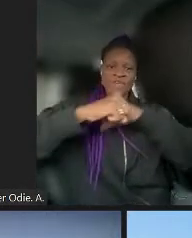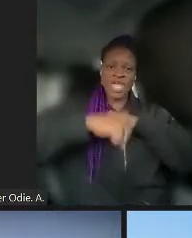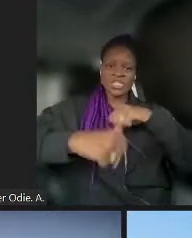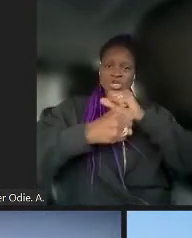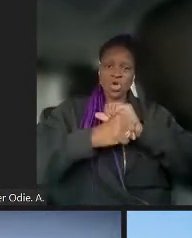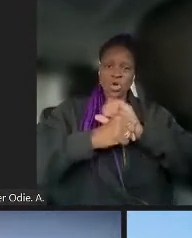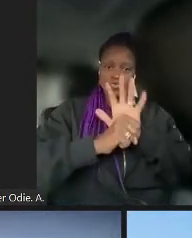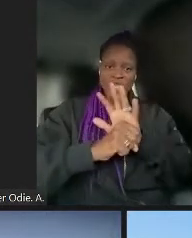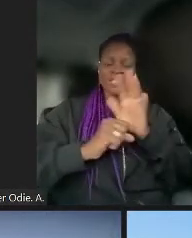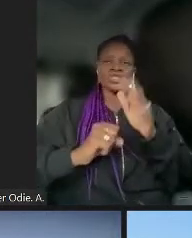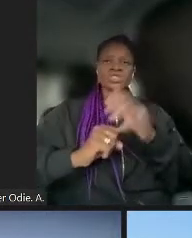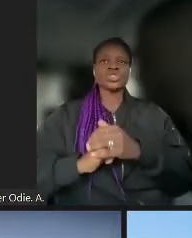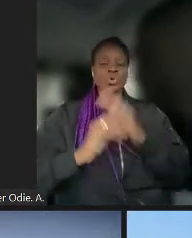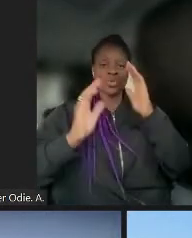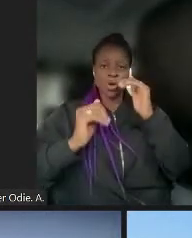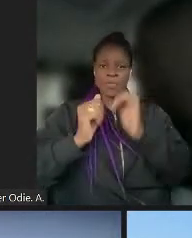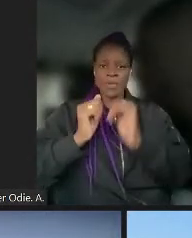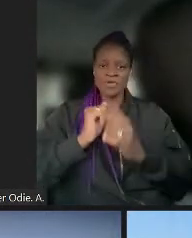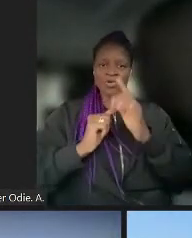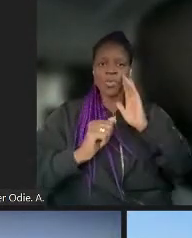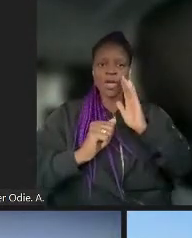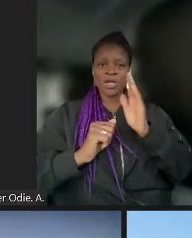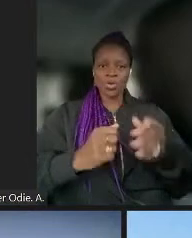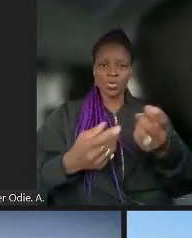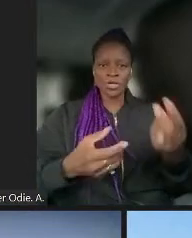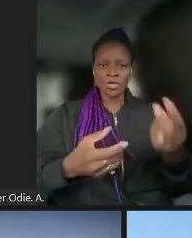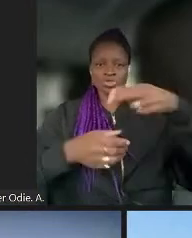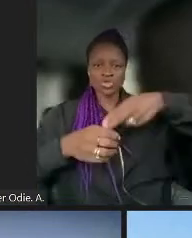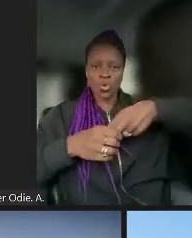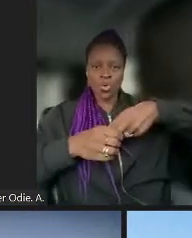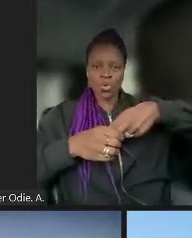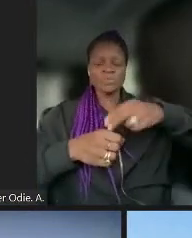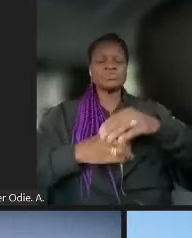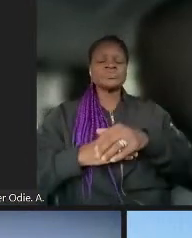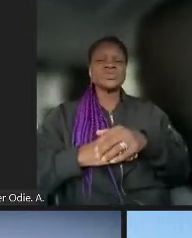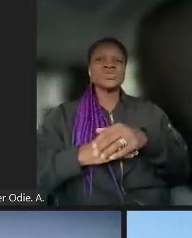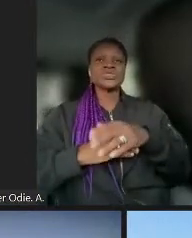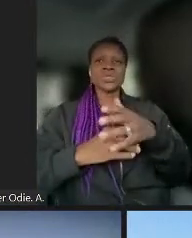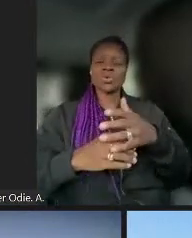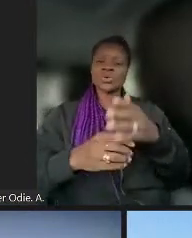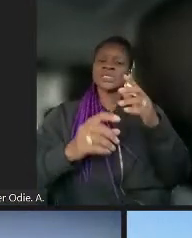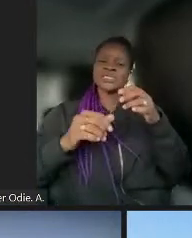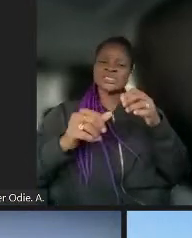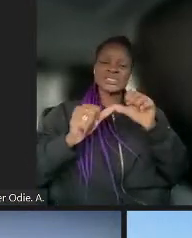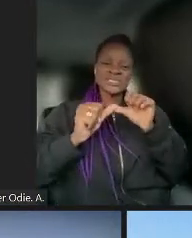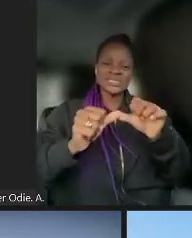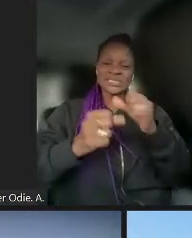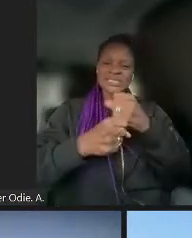we hope you all will join us for that. Until then, stay safe, and everybody, and have a good week.